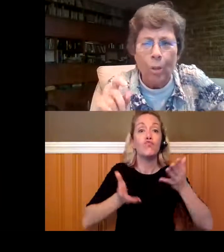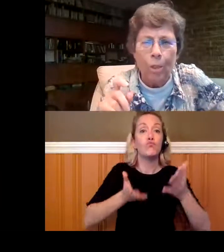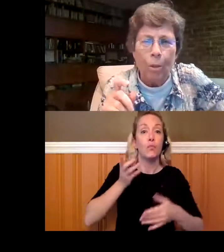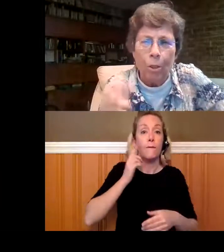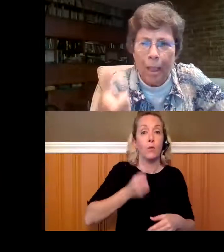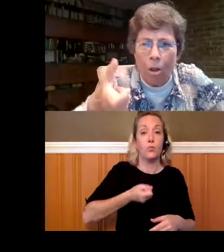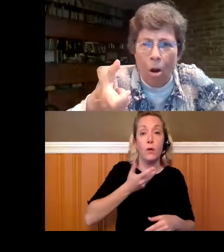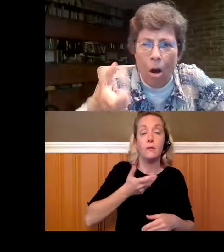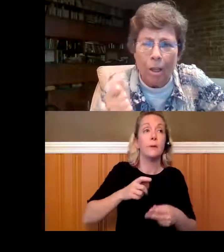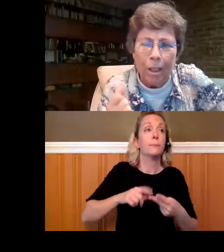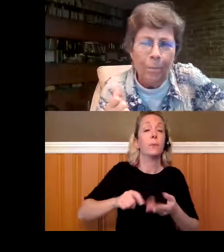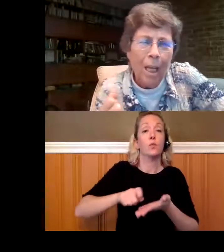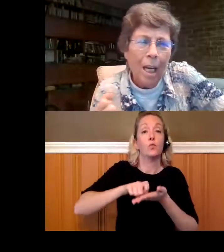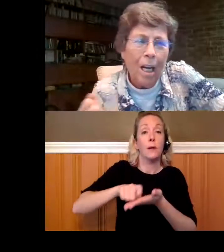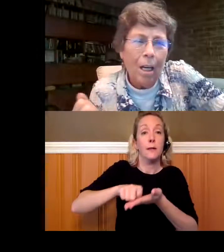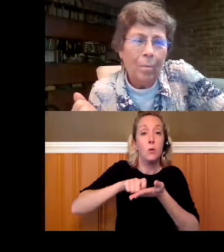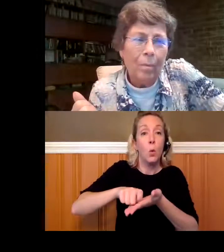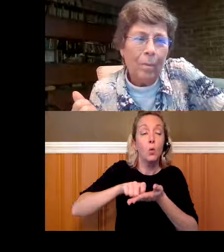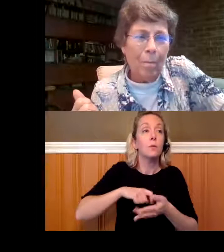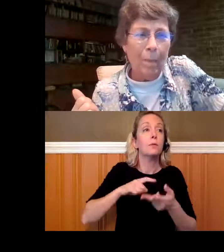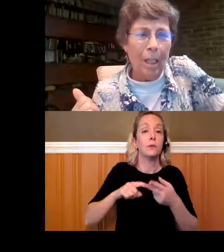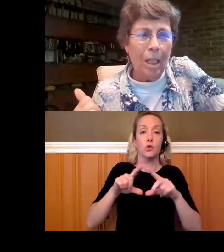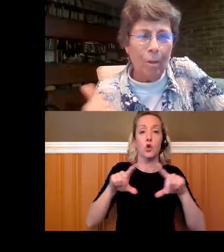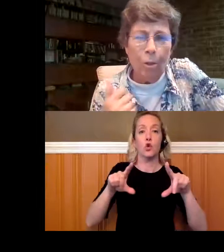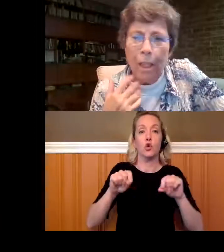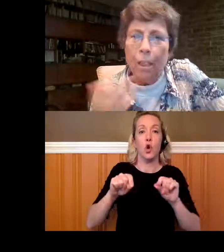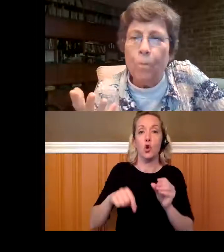a card, maybe using their